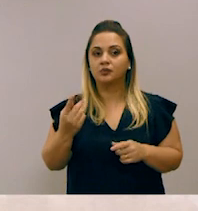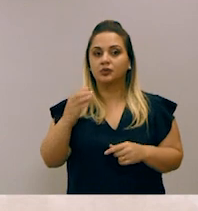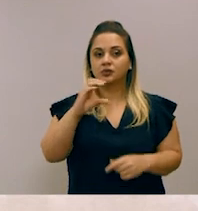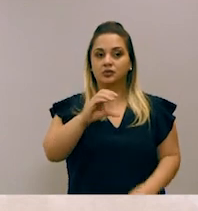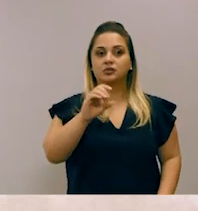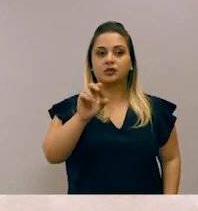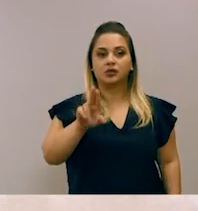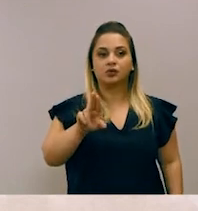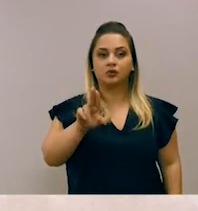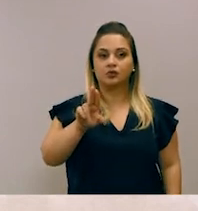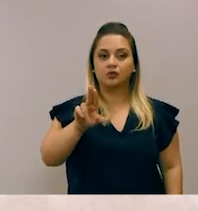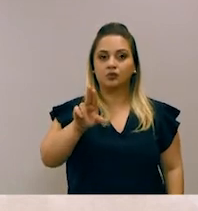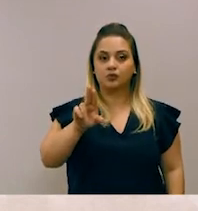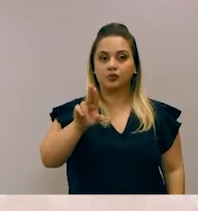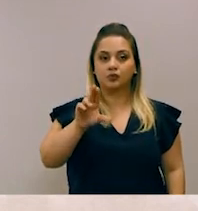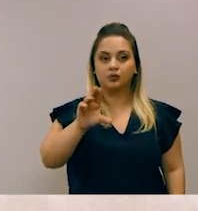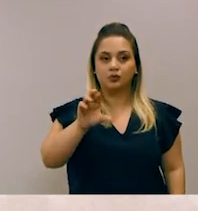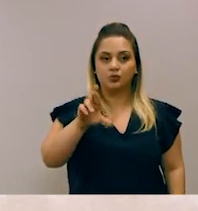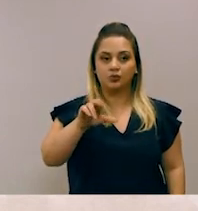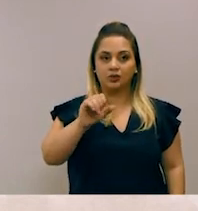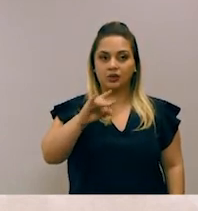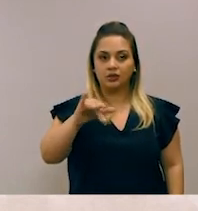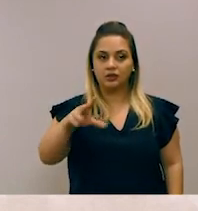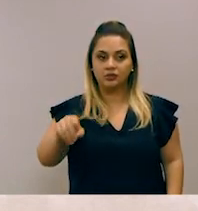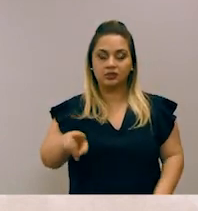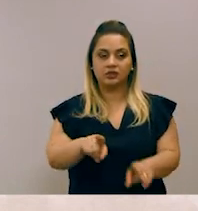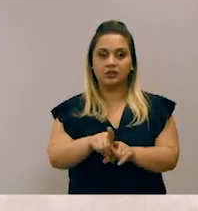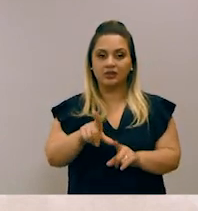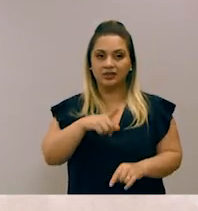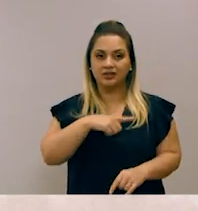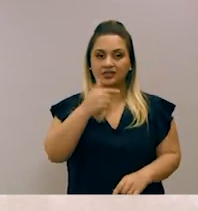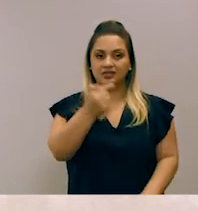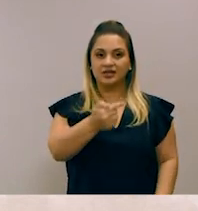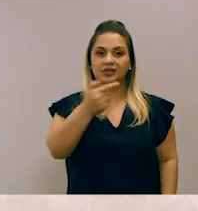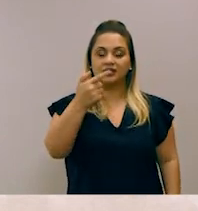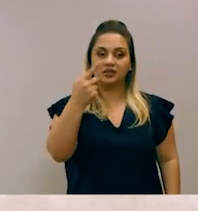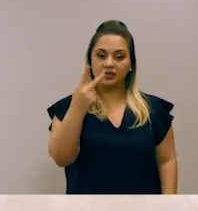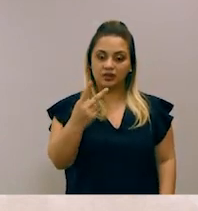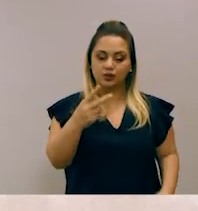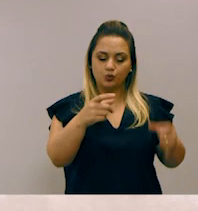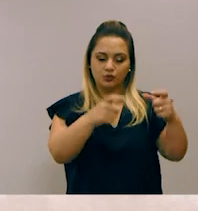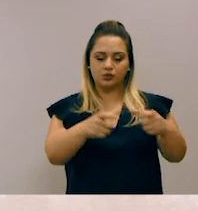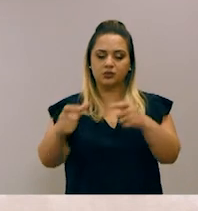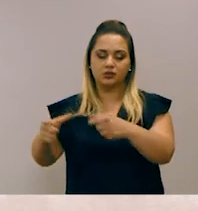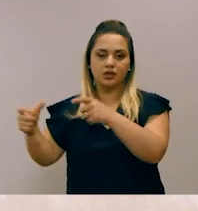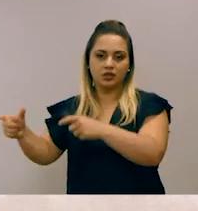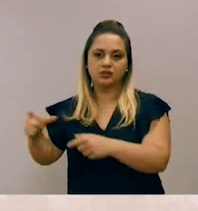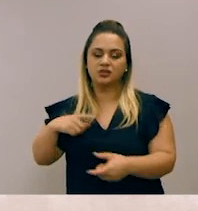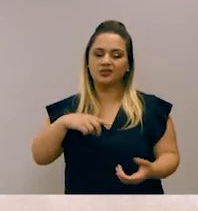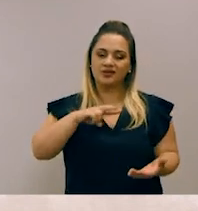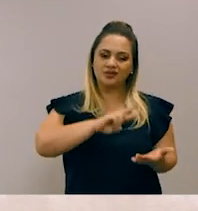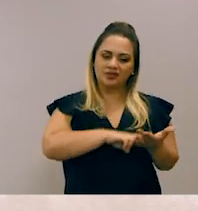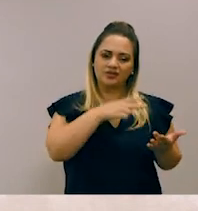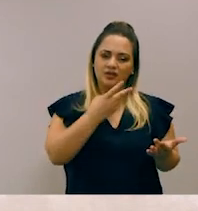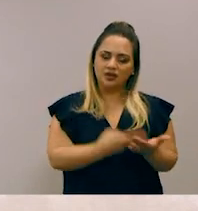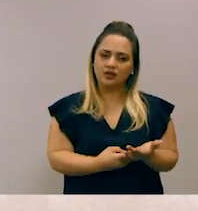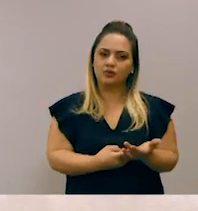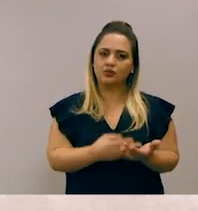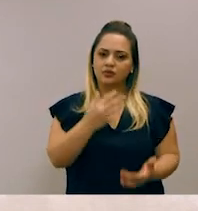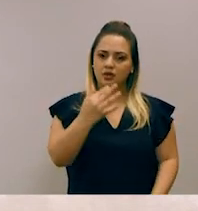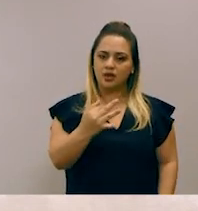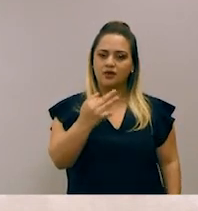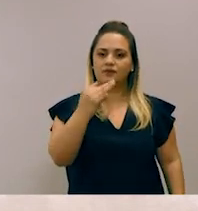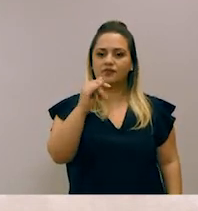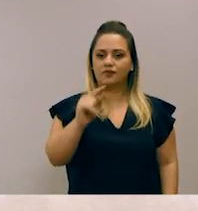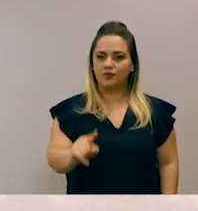accuracy. In the multi-class classifier, in my case, we have 72 classes. It is just